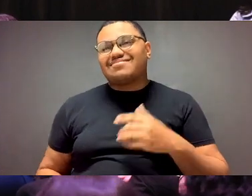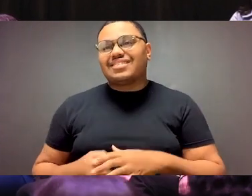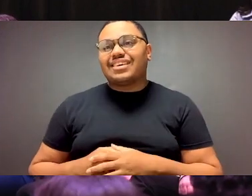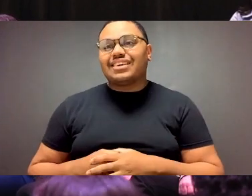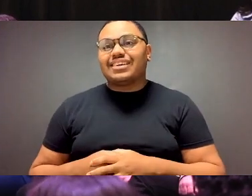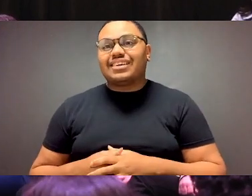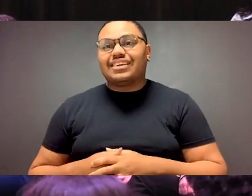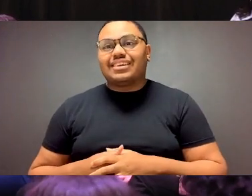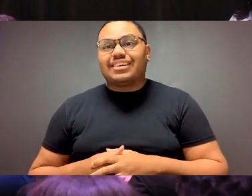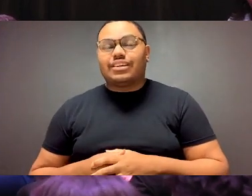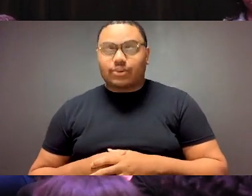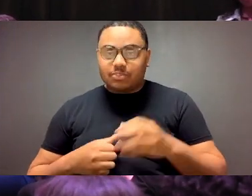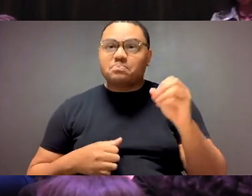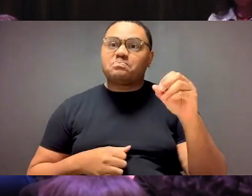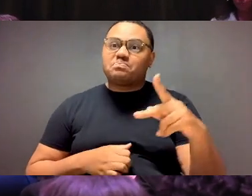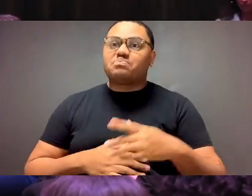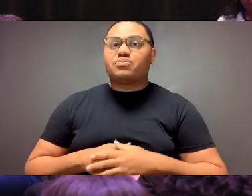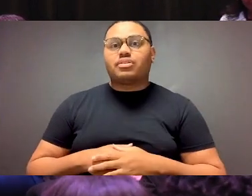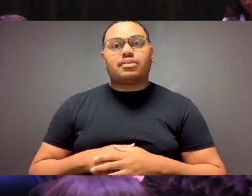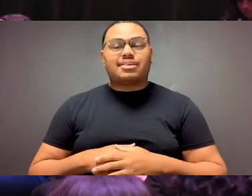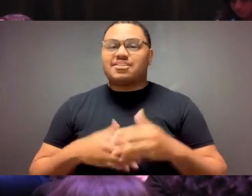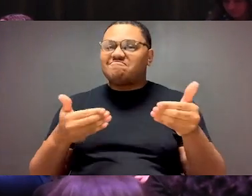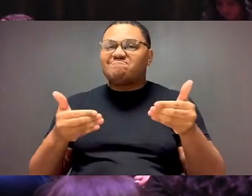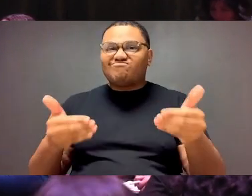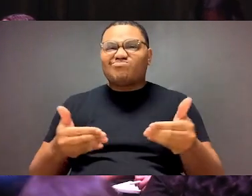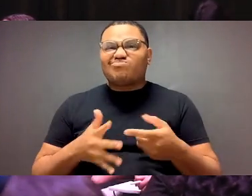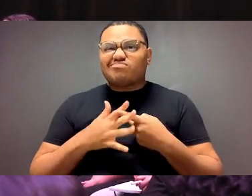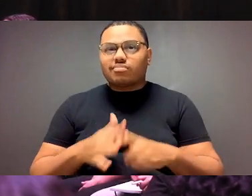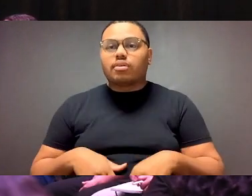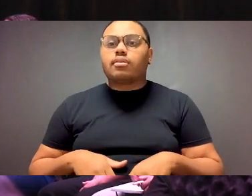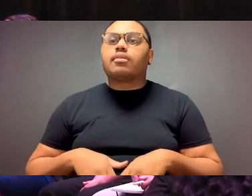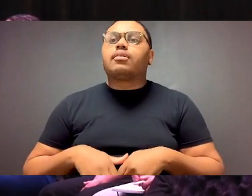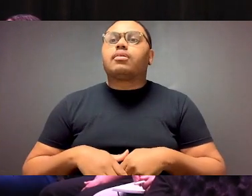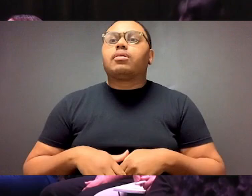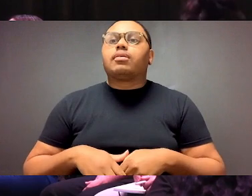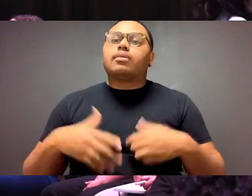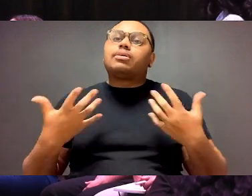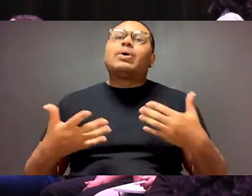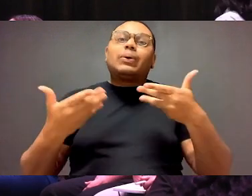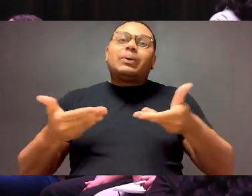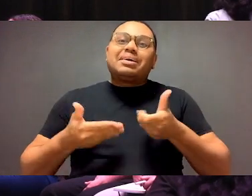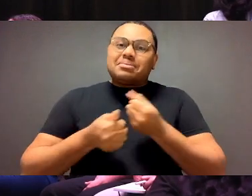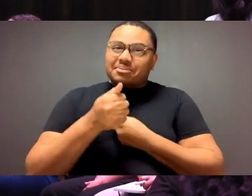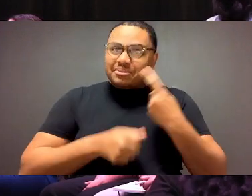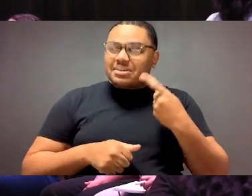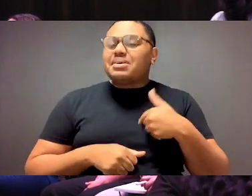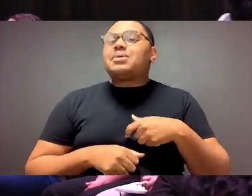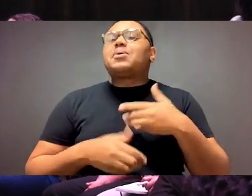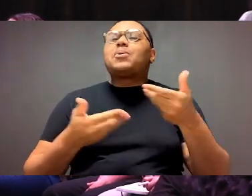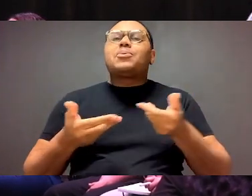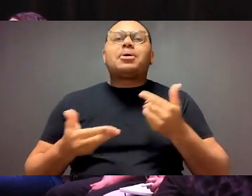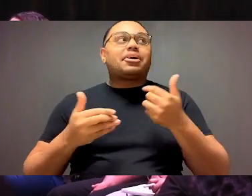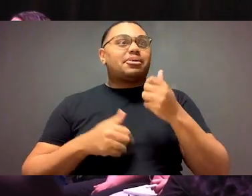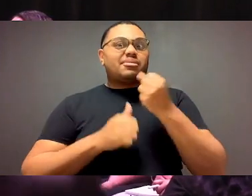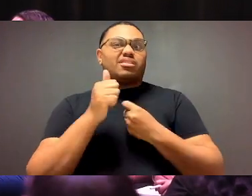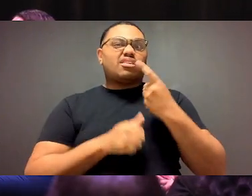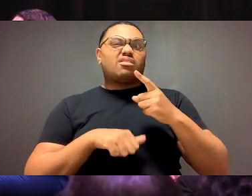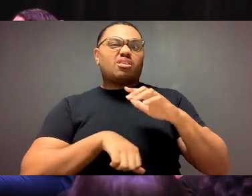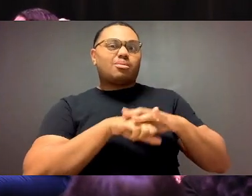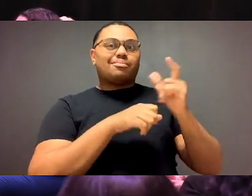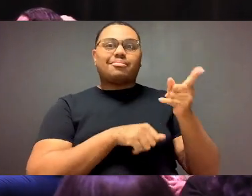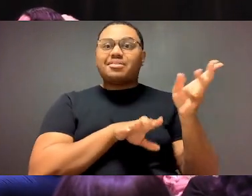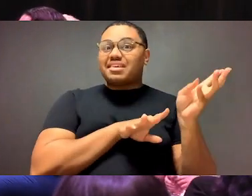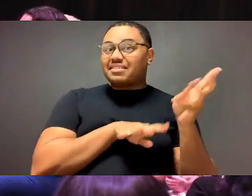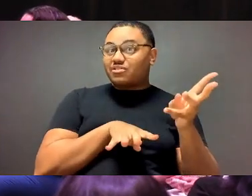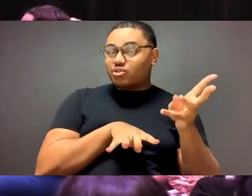right, let's go ahead and get started. So welcome, everyone. Welcome to everyone on the live stream. My name is